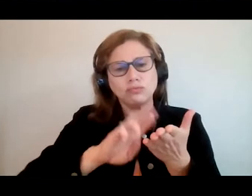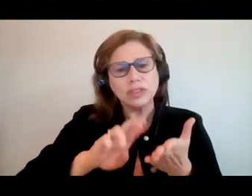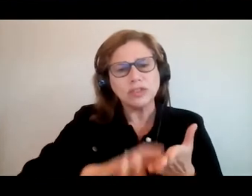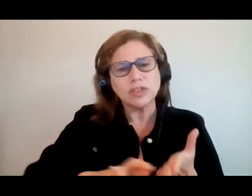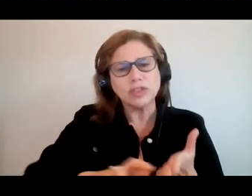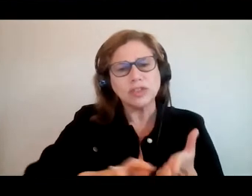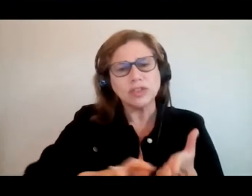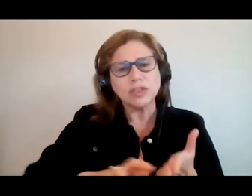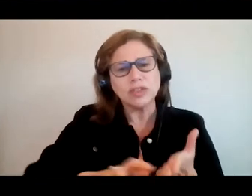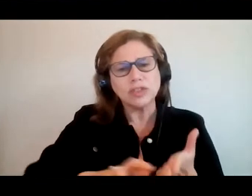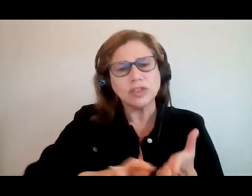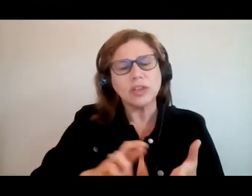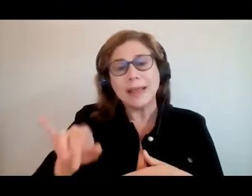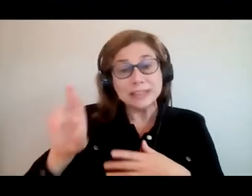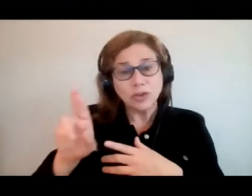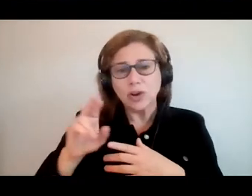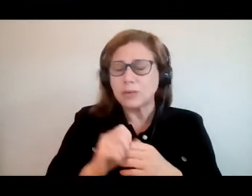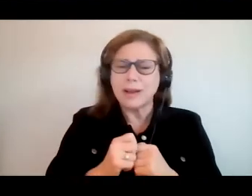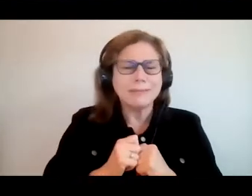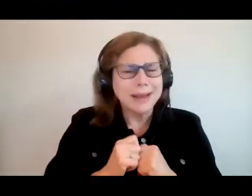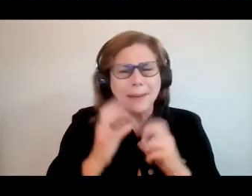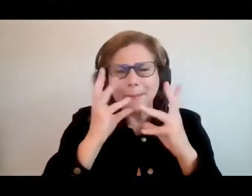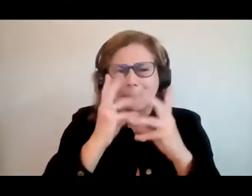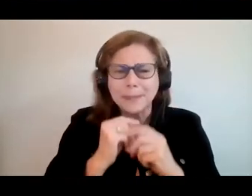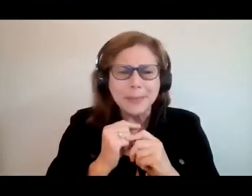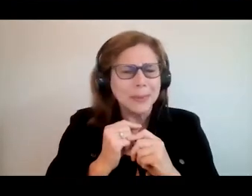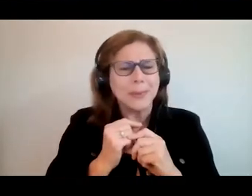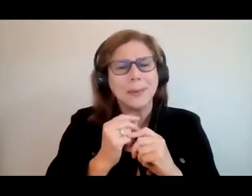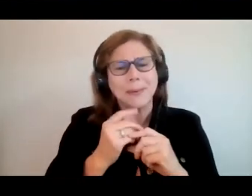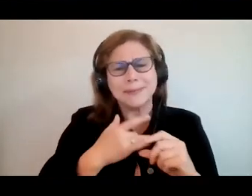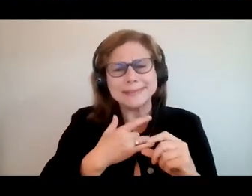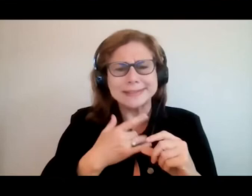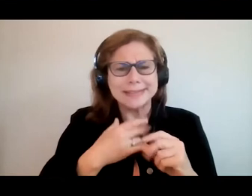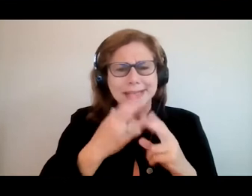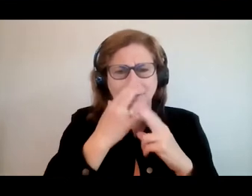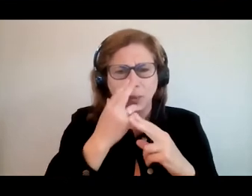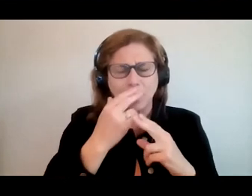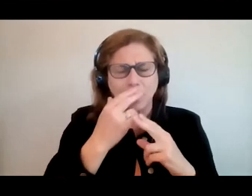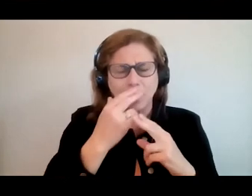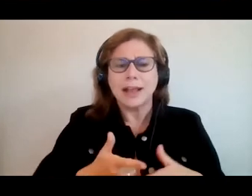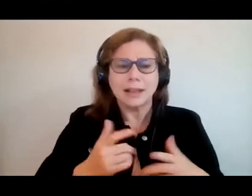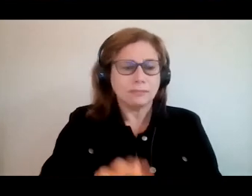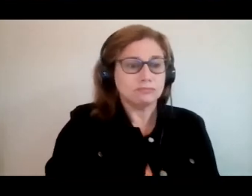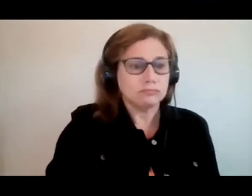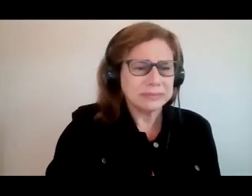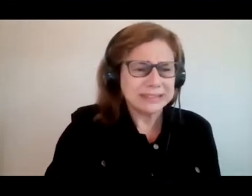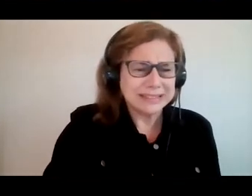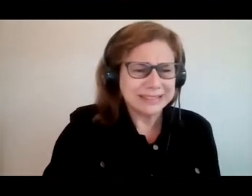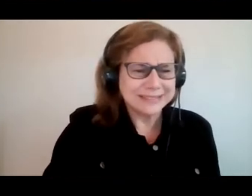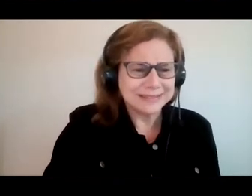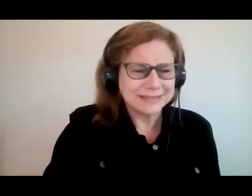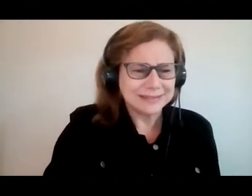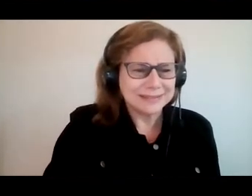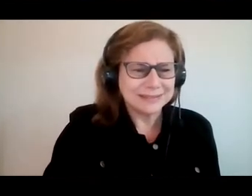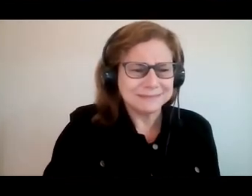an incredible sense of humor, lived an incredibly successful life, did not take himself too seriously. Right? And there's a way in which we